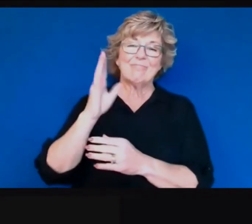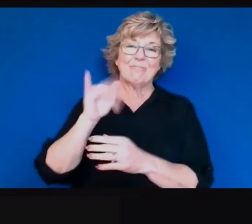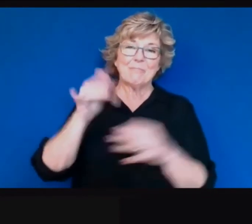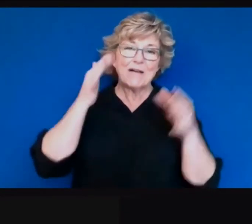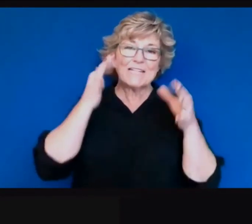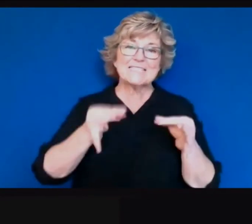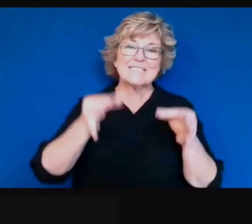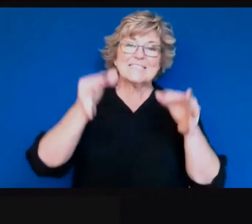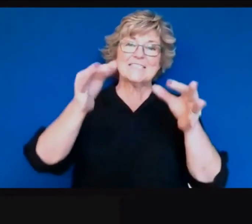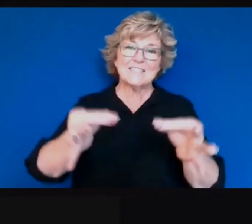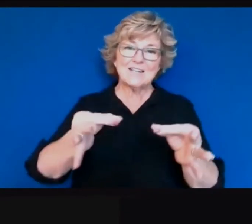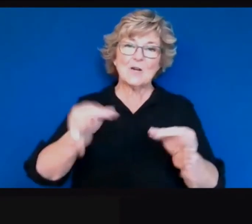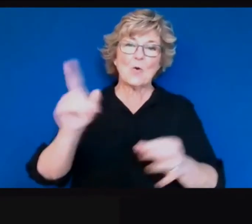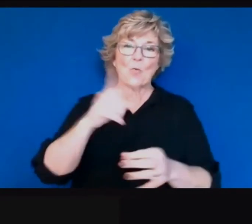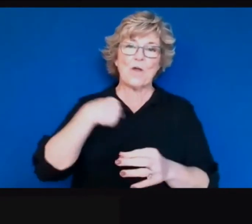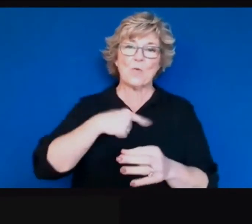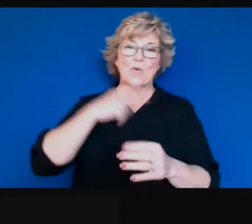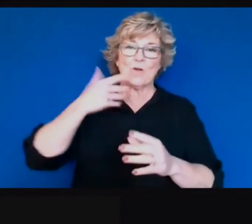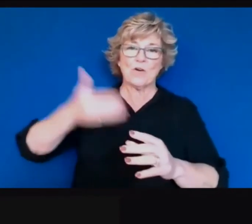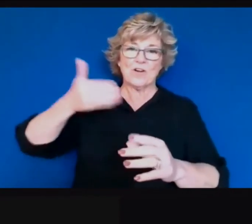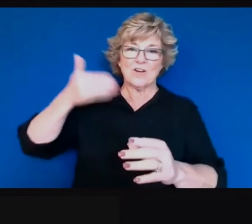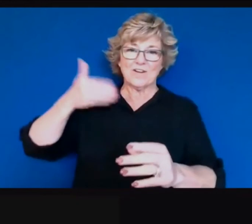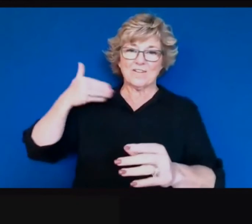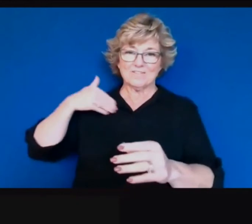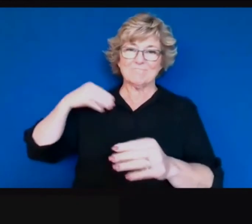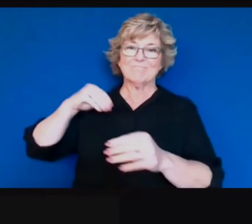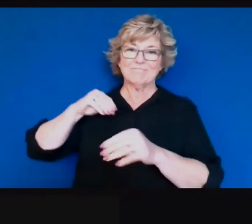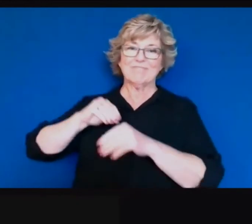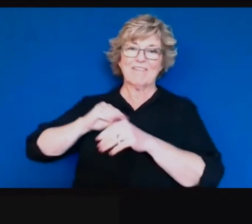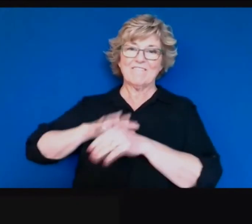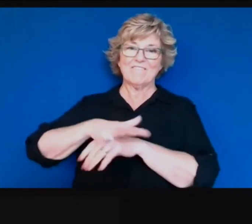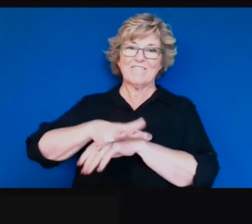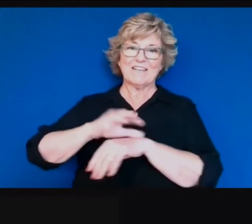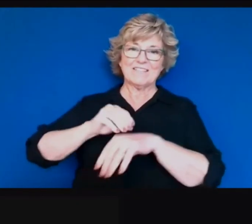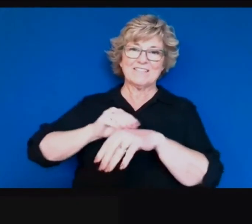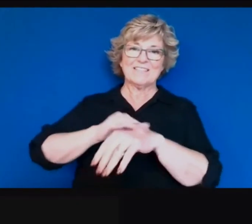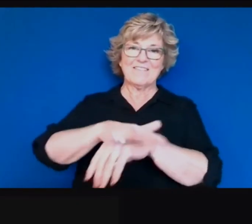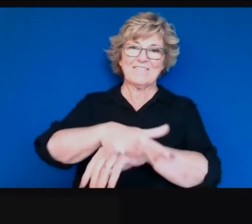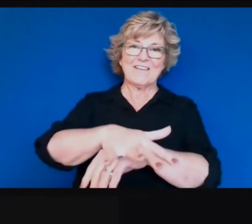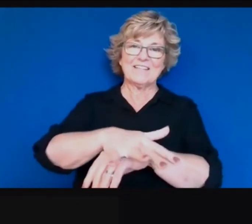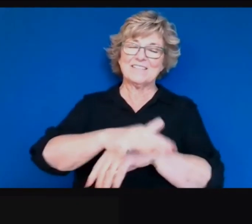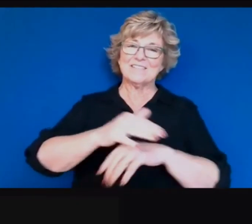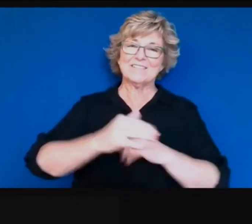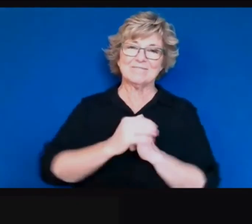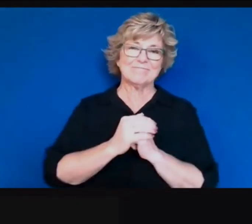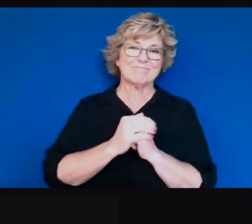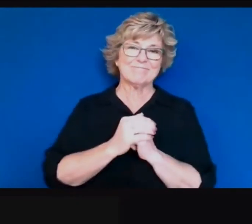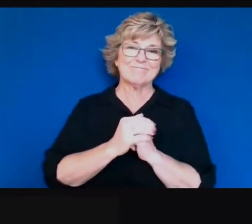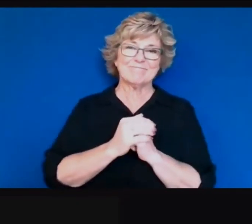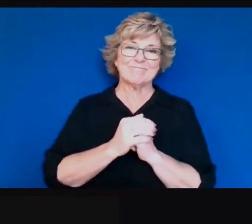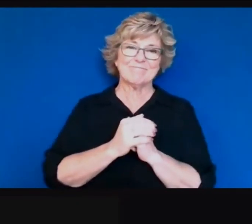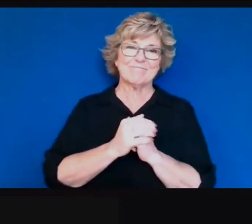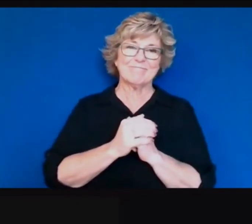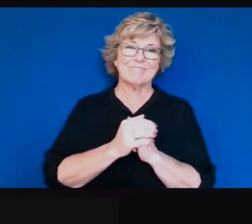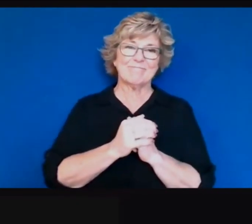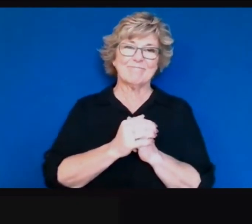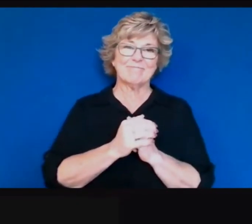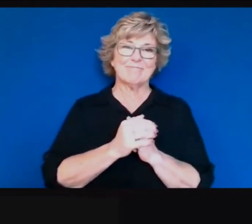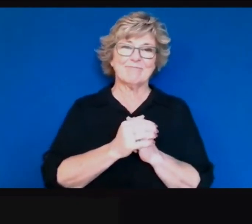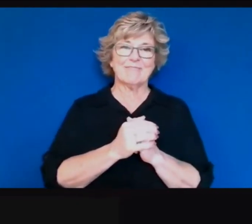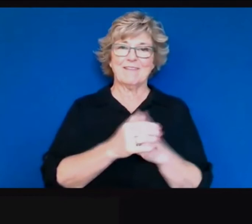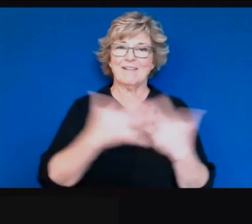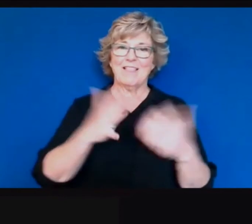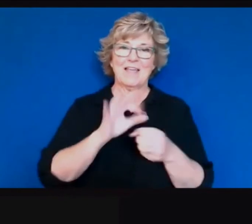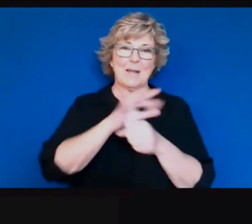decisions where we were seeing activity and movement that ultimately inured to putting this kind of pressure